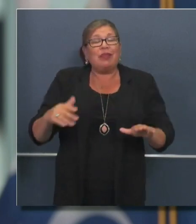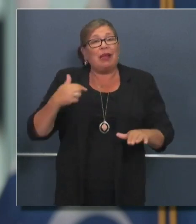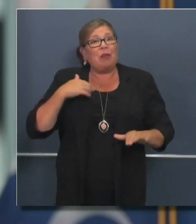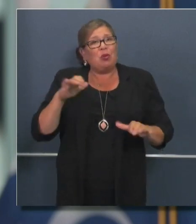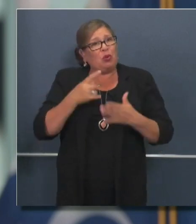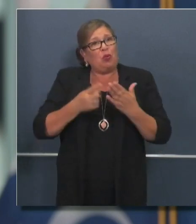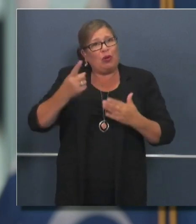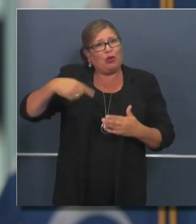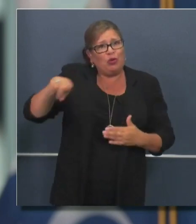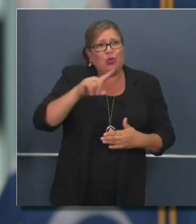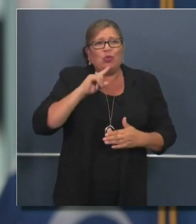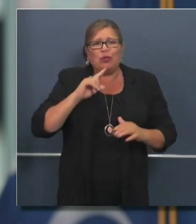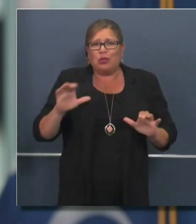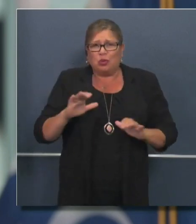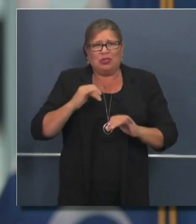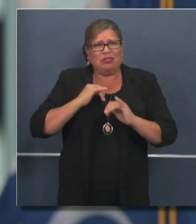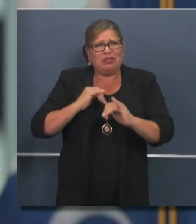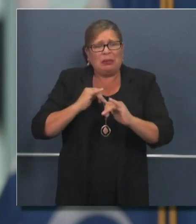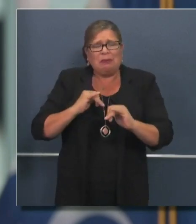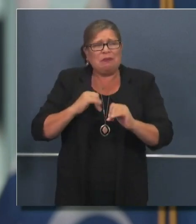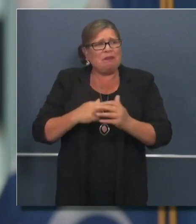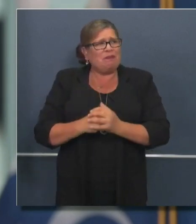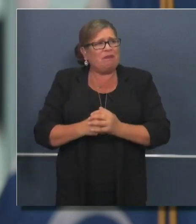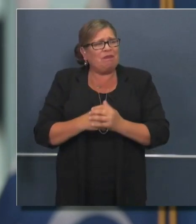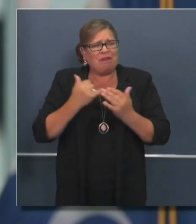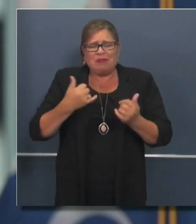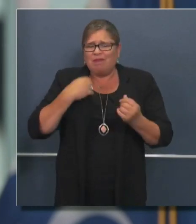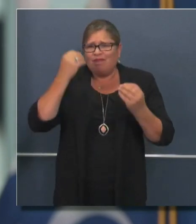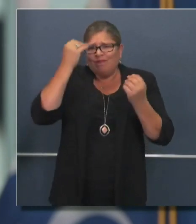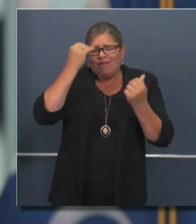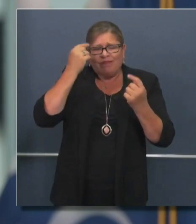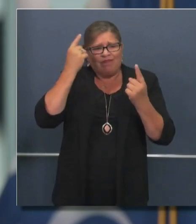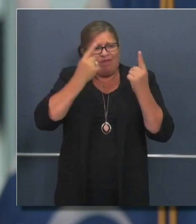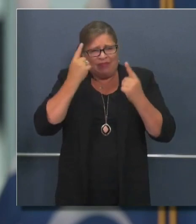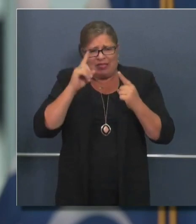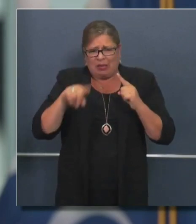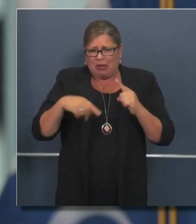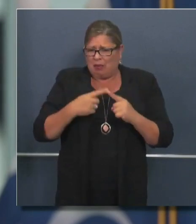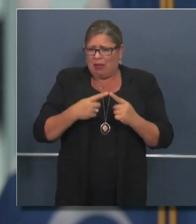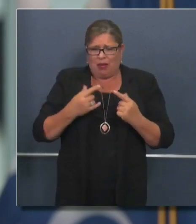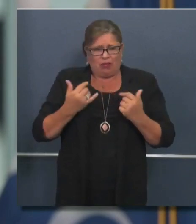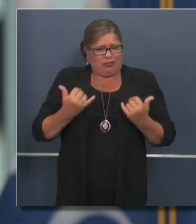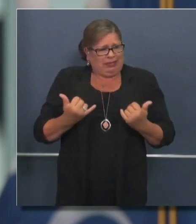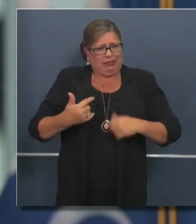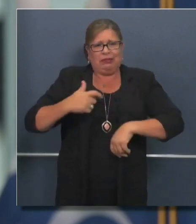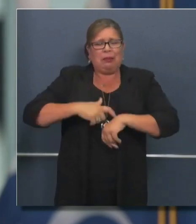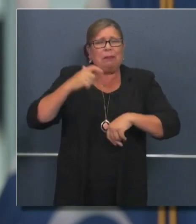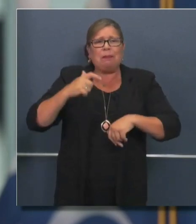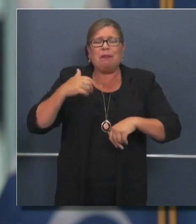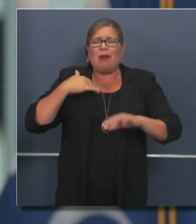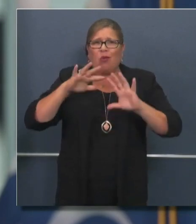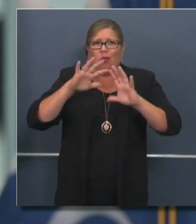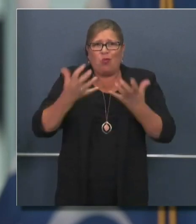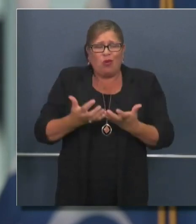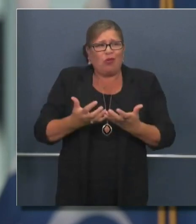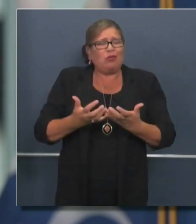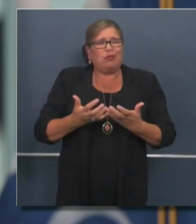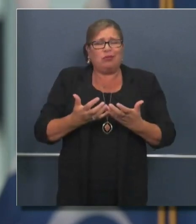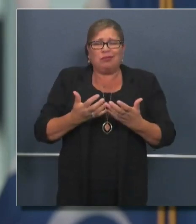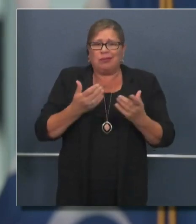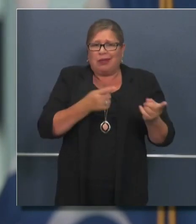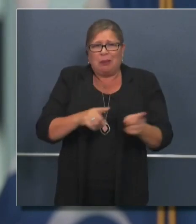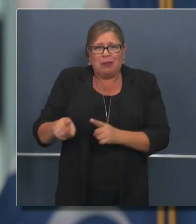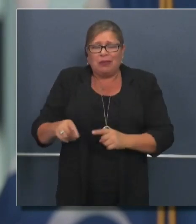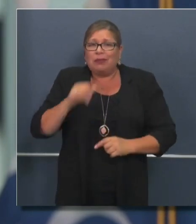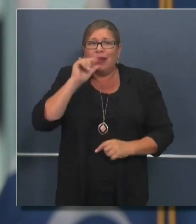doing, and that's digest the moment and try to reflect on the world we're living in, not just the state